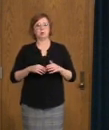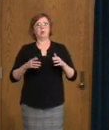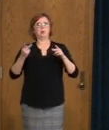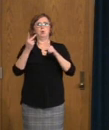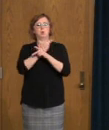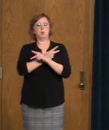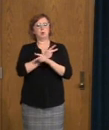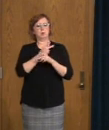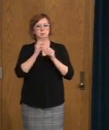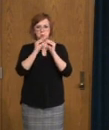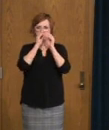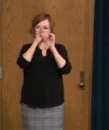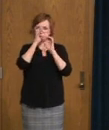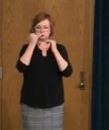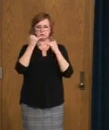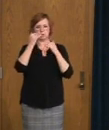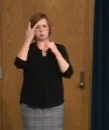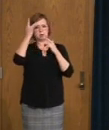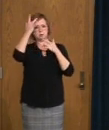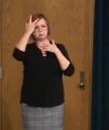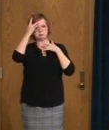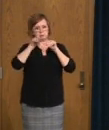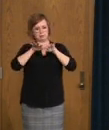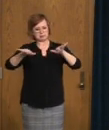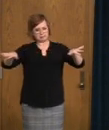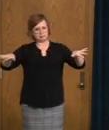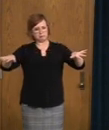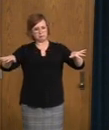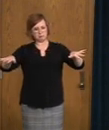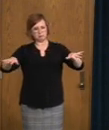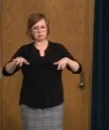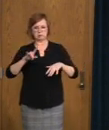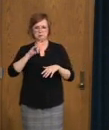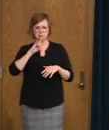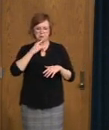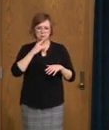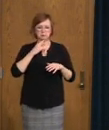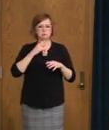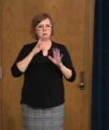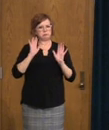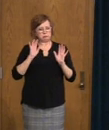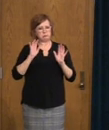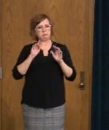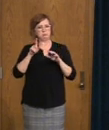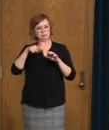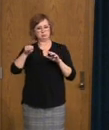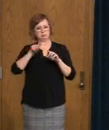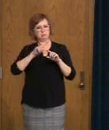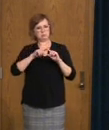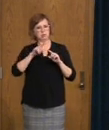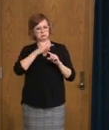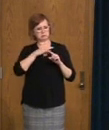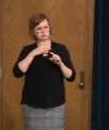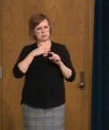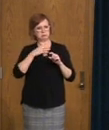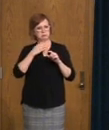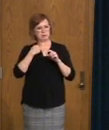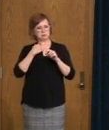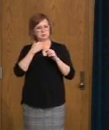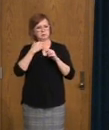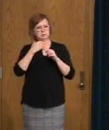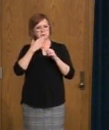response plan and so on. But on a unit basis, the staff are well equipped to be able to handle a single patient that's